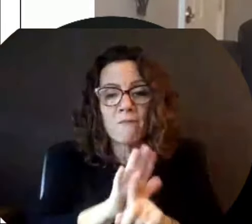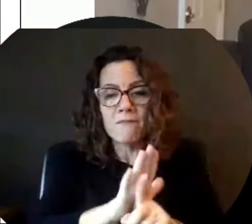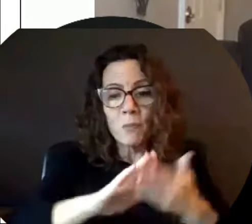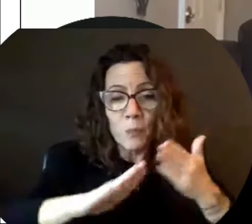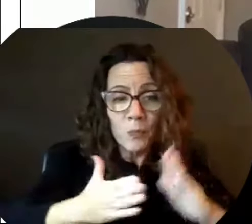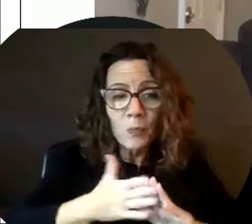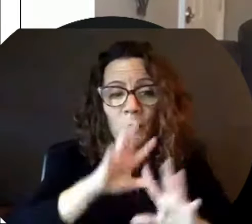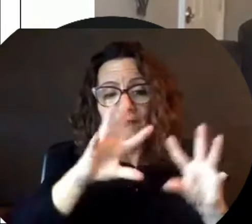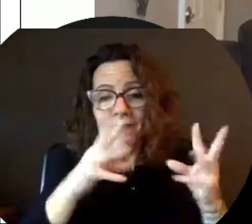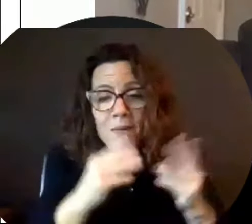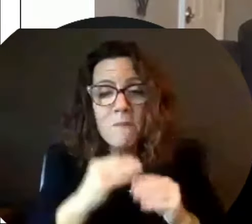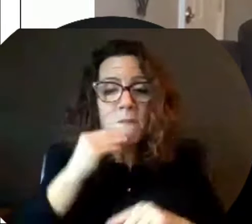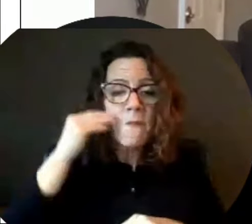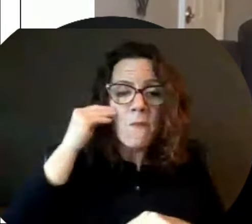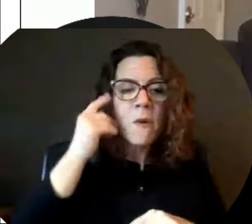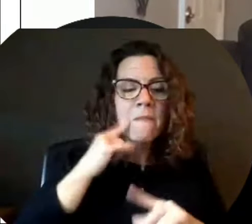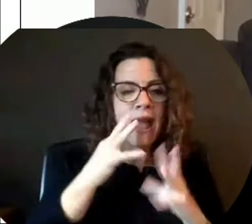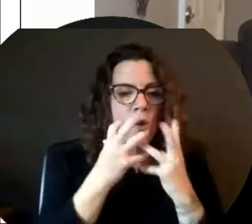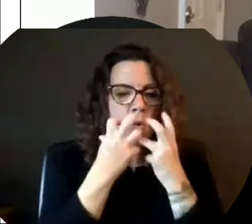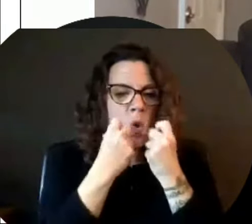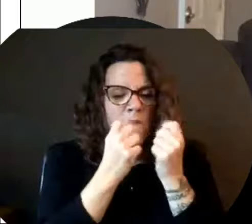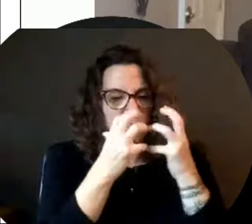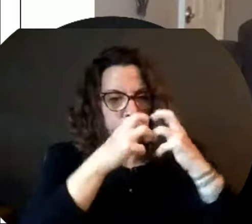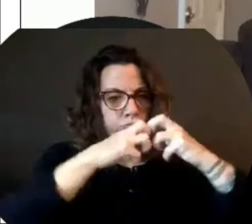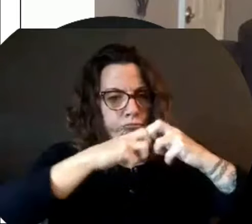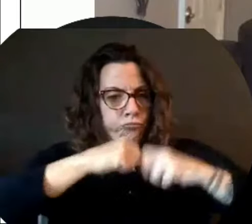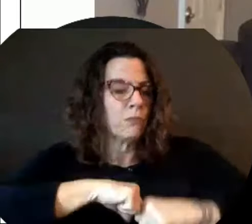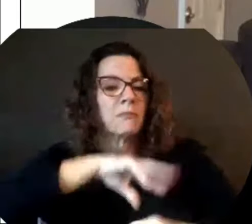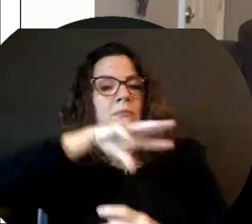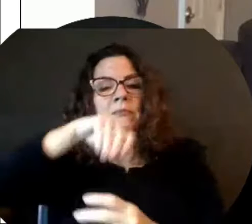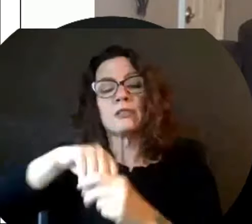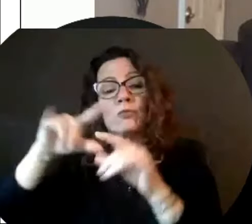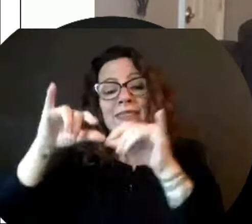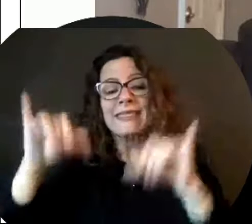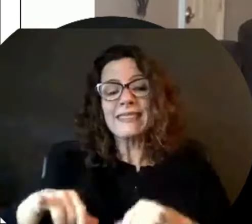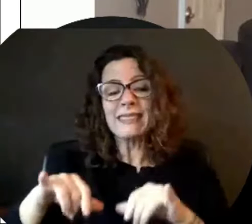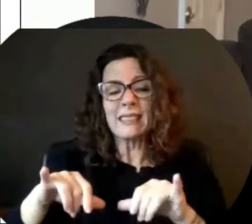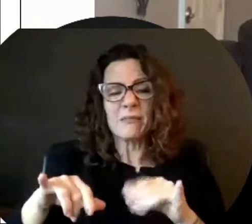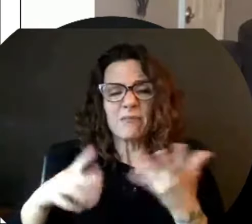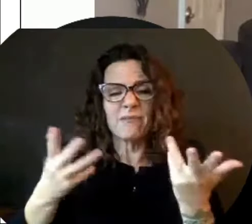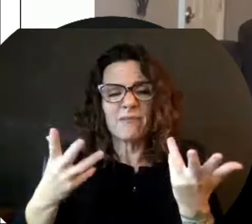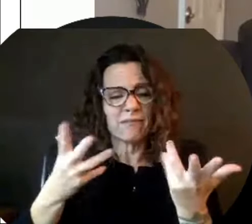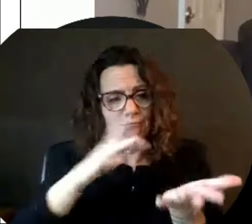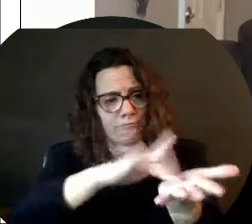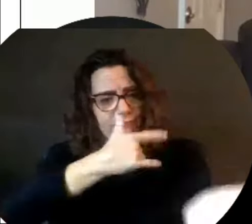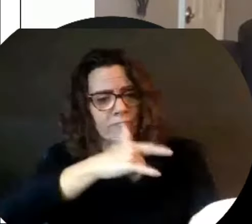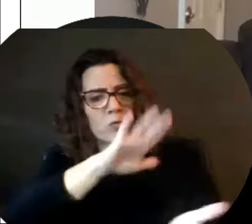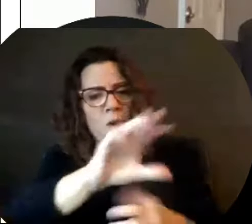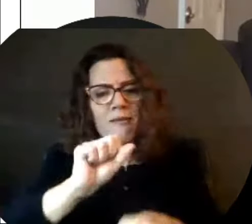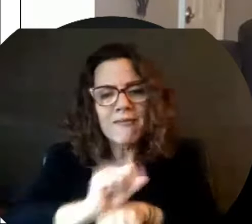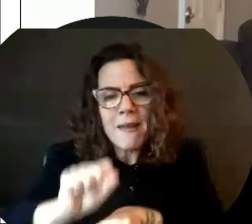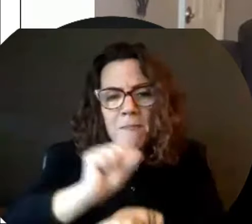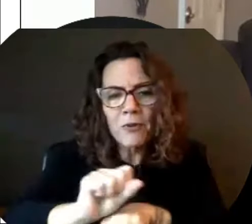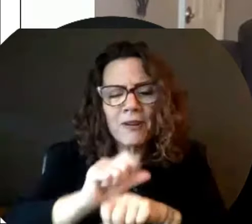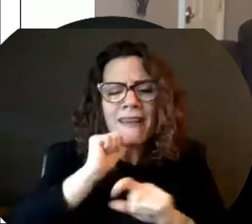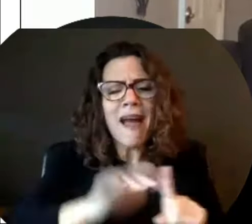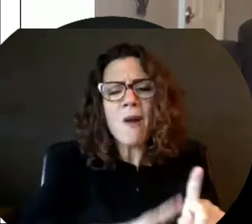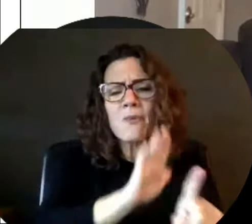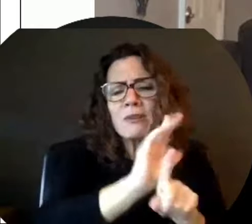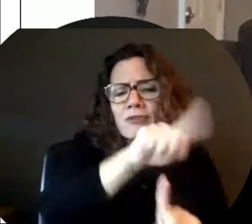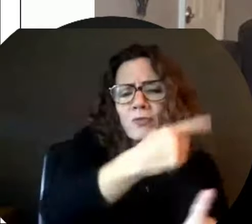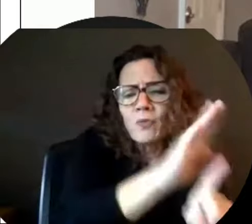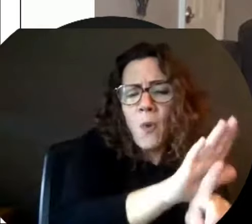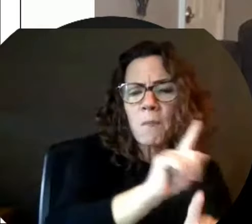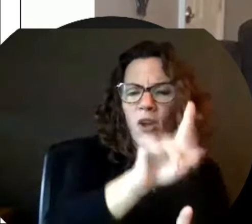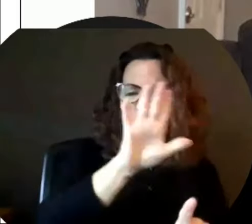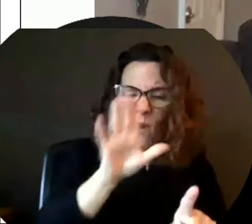very existence to bring itself material benefit, bring itself resource. And I think like that was